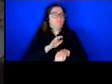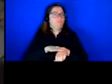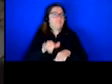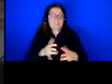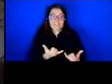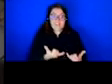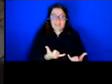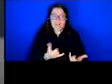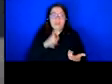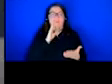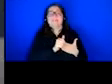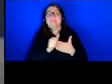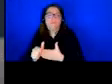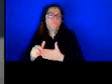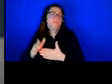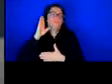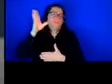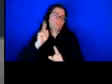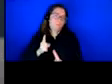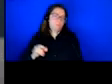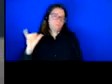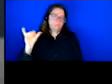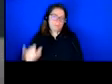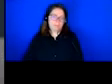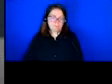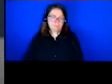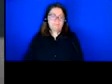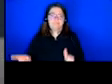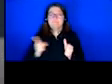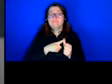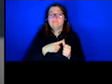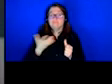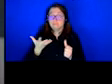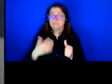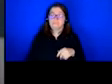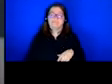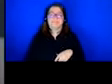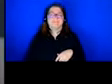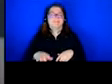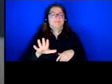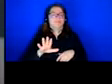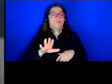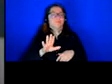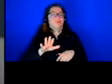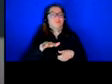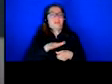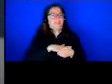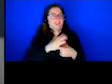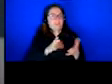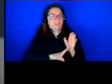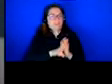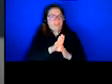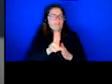goals as well. So the first one is you got to name your development area. This is a specific